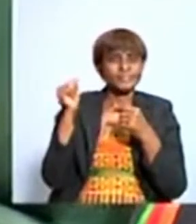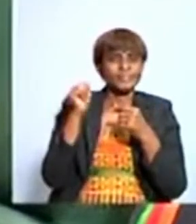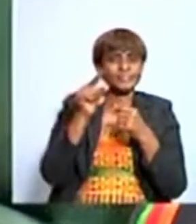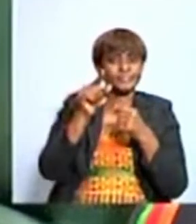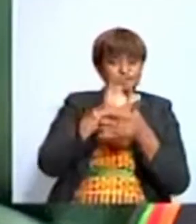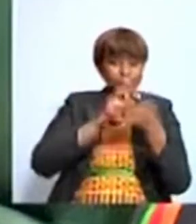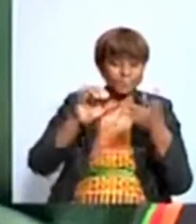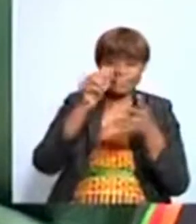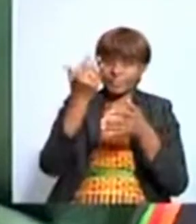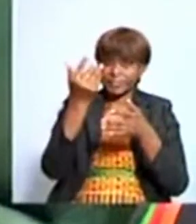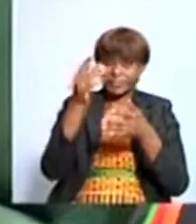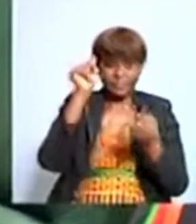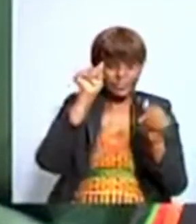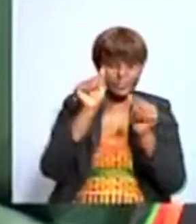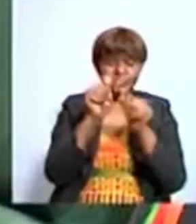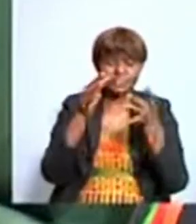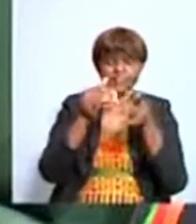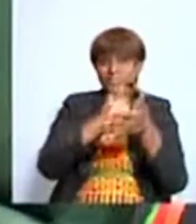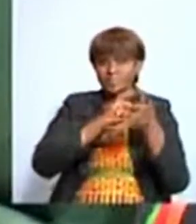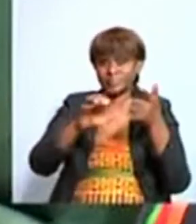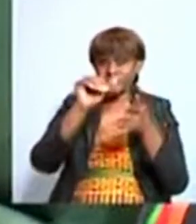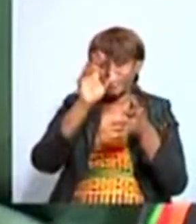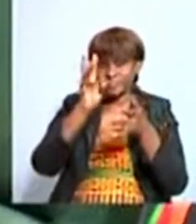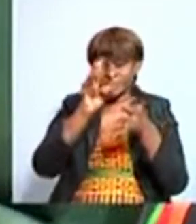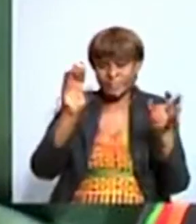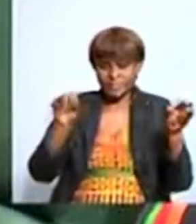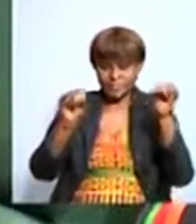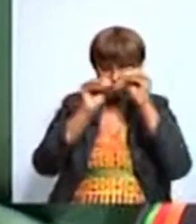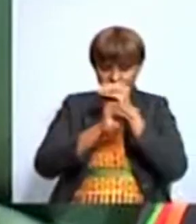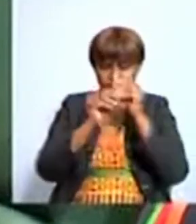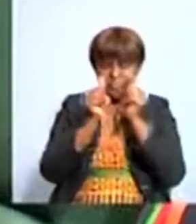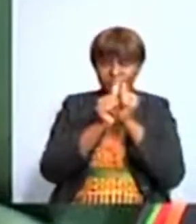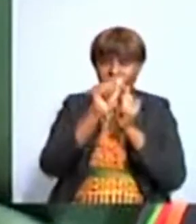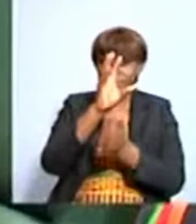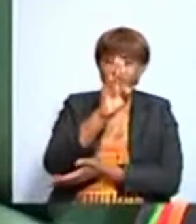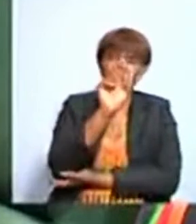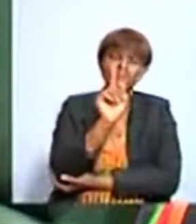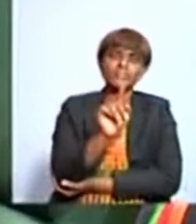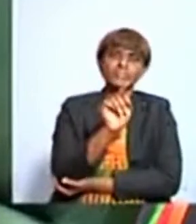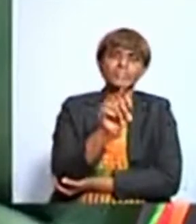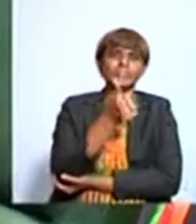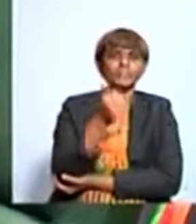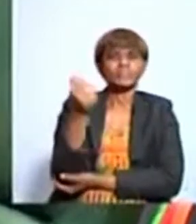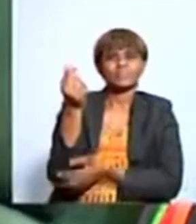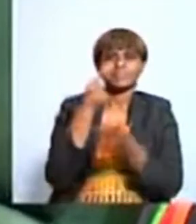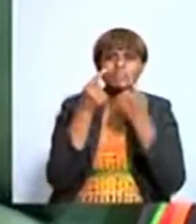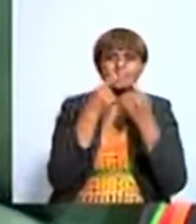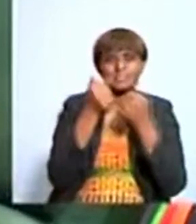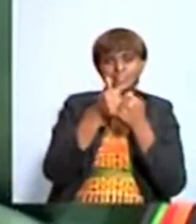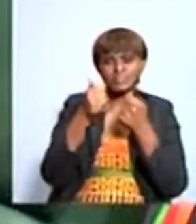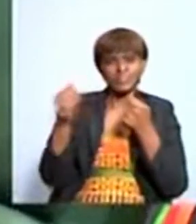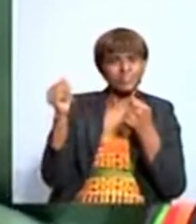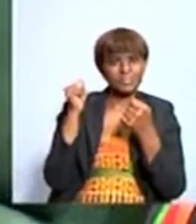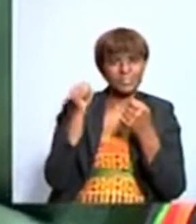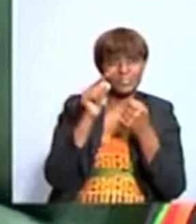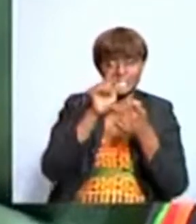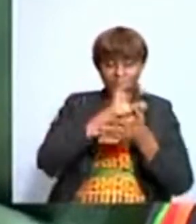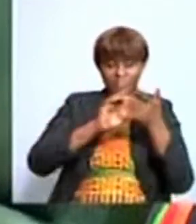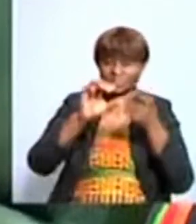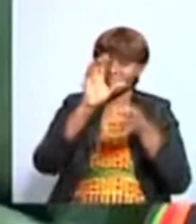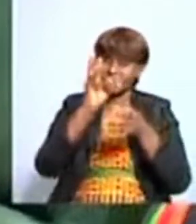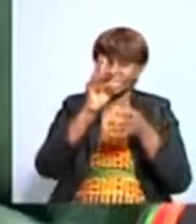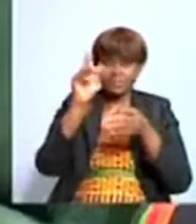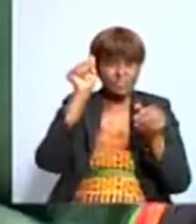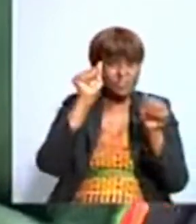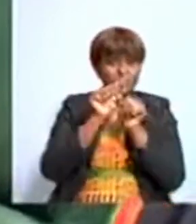Clause 15 is agreed to. Clause 16, repeal and replacement of 61. Any debate? Any objection? Clause 16 is